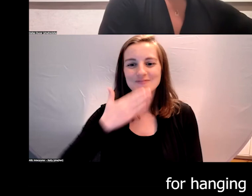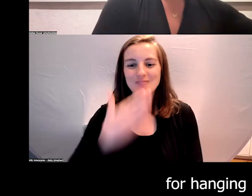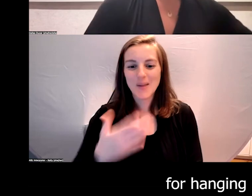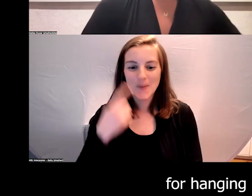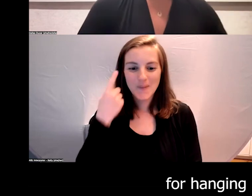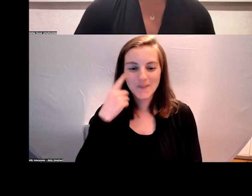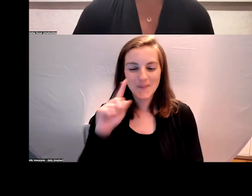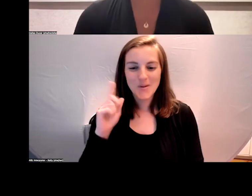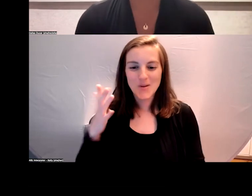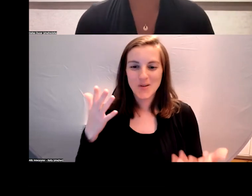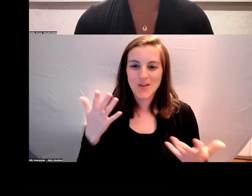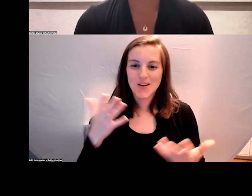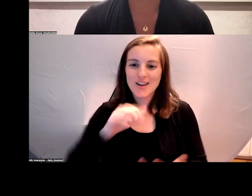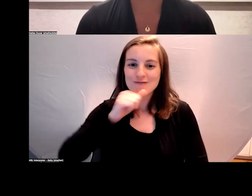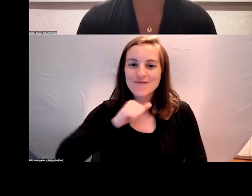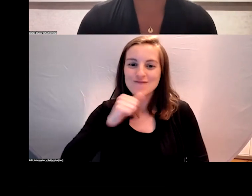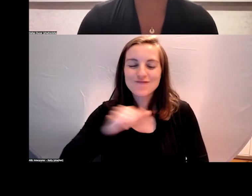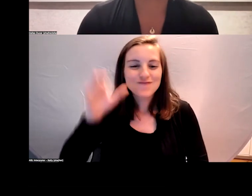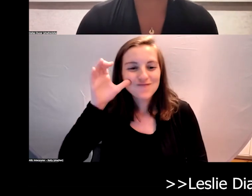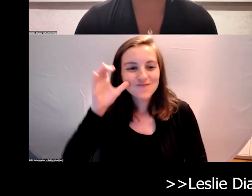there tonight.